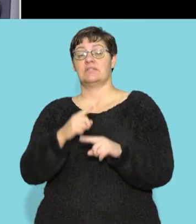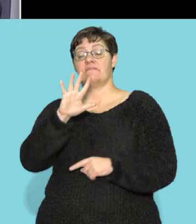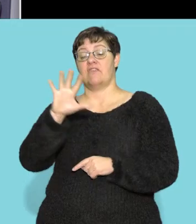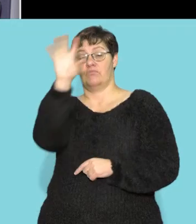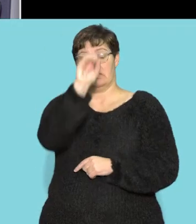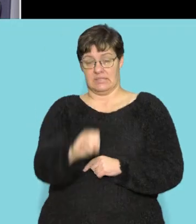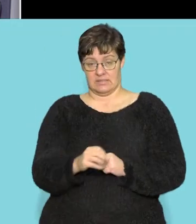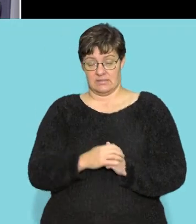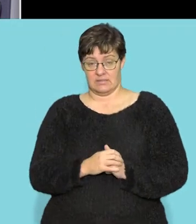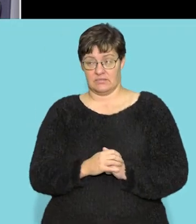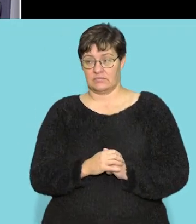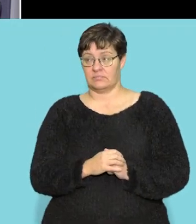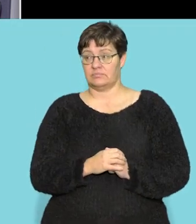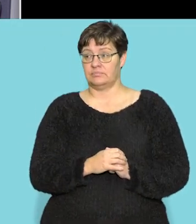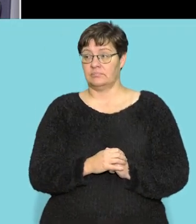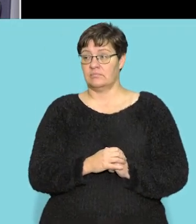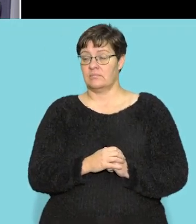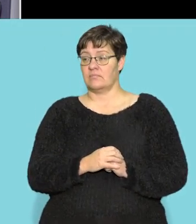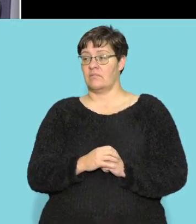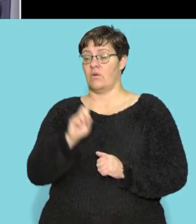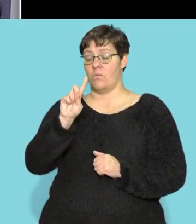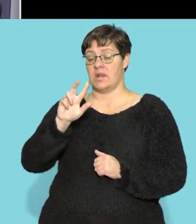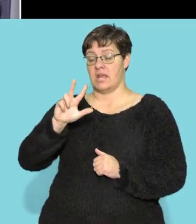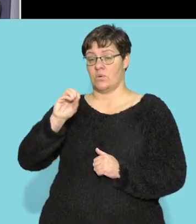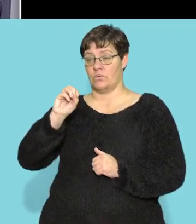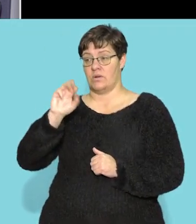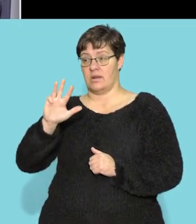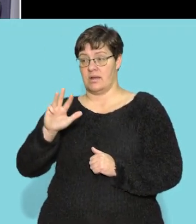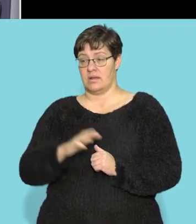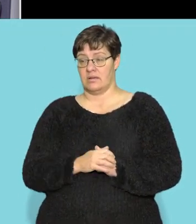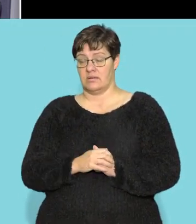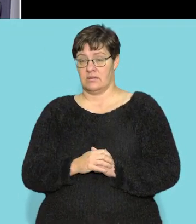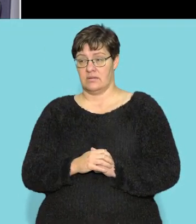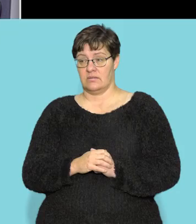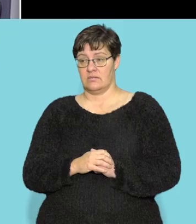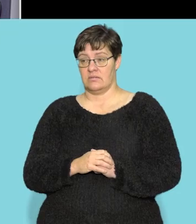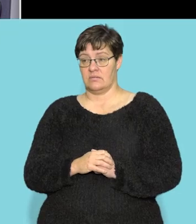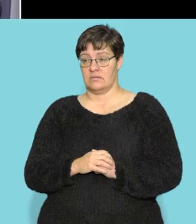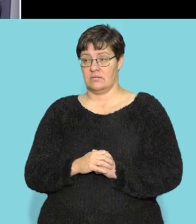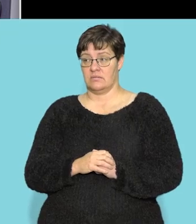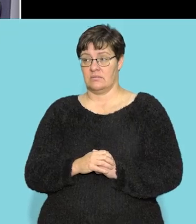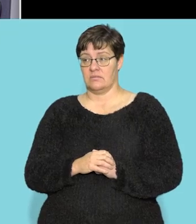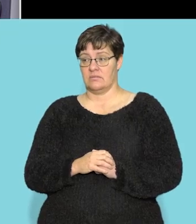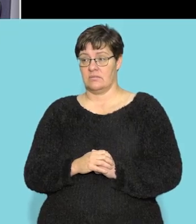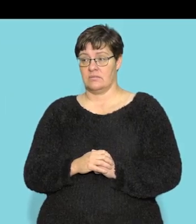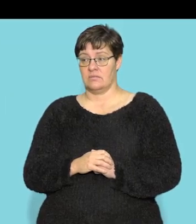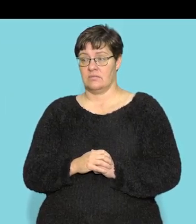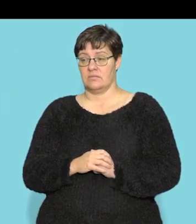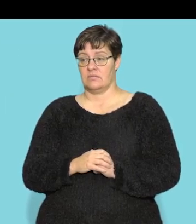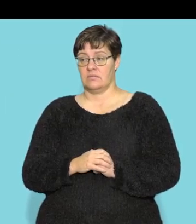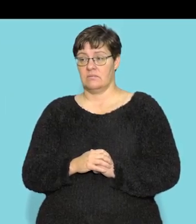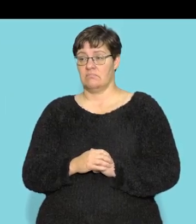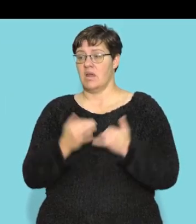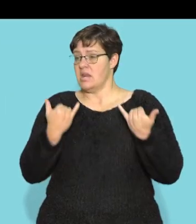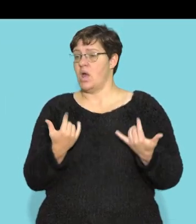5%, and you get a figure of 1809. Okay, now what